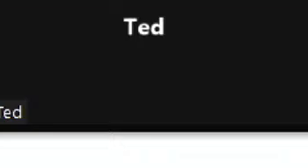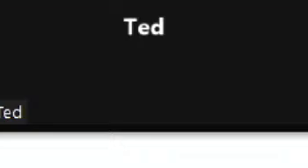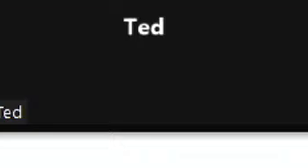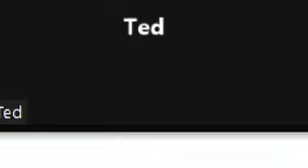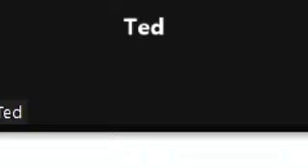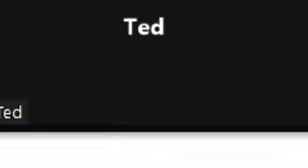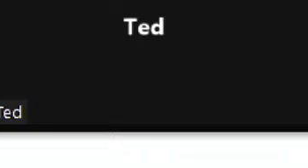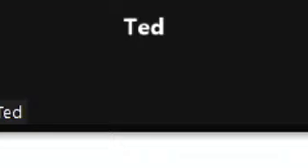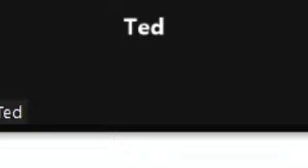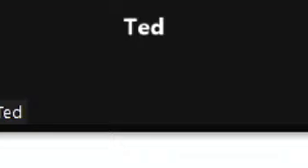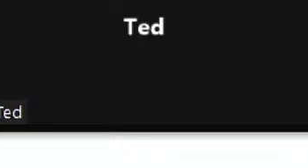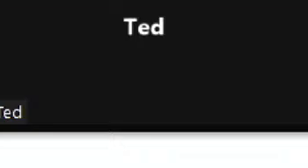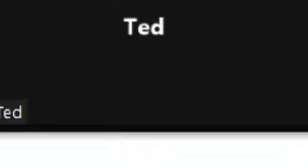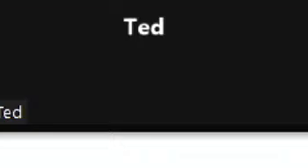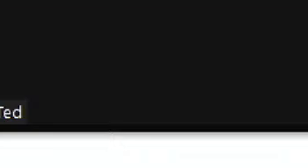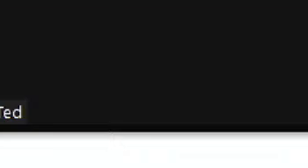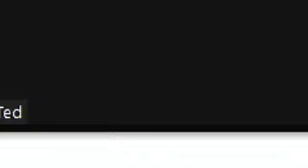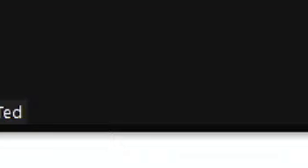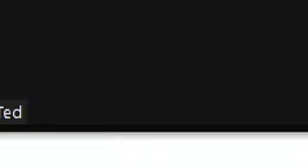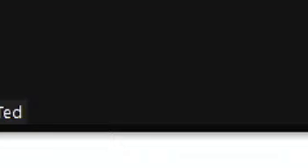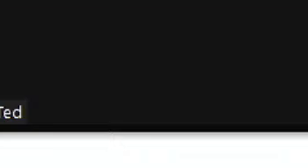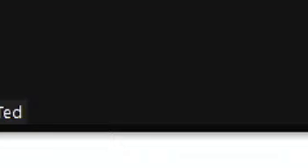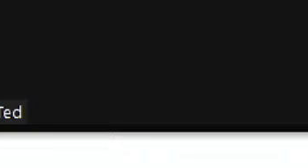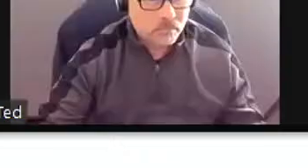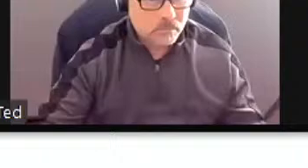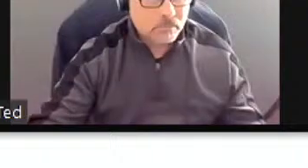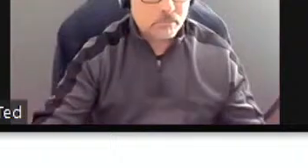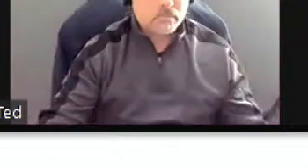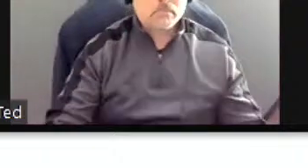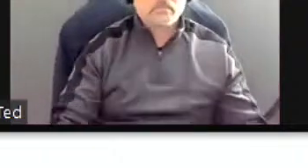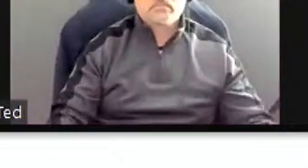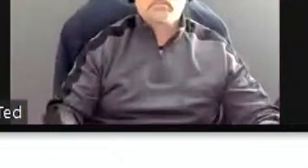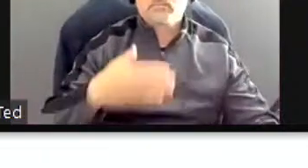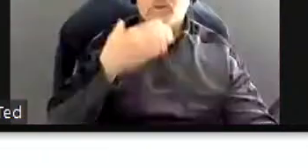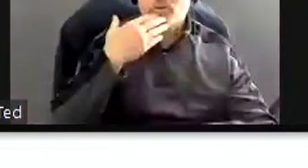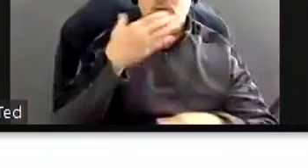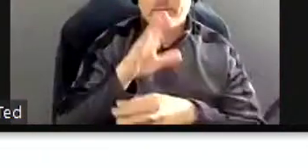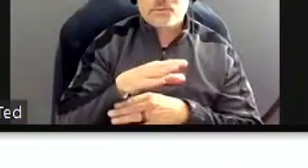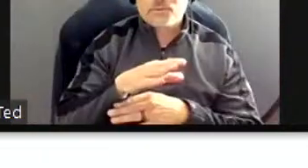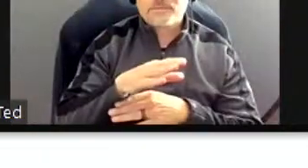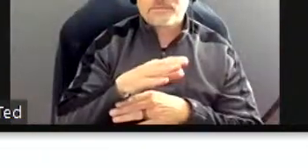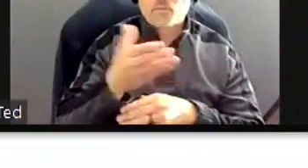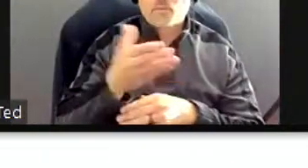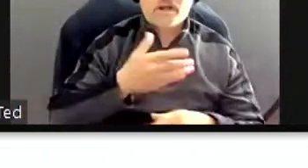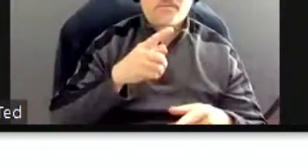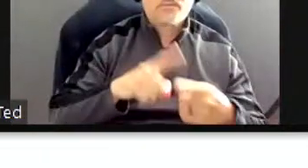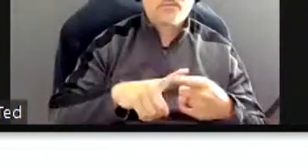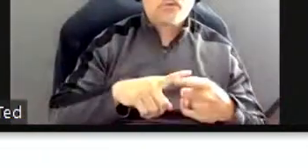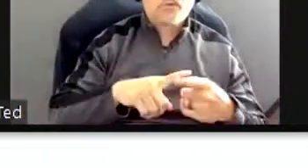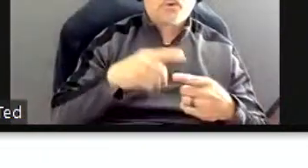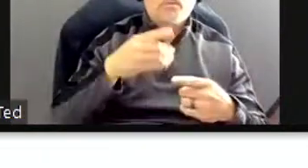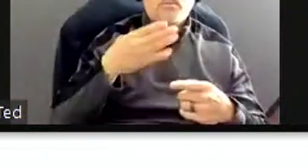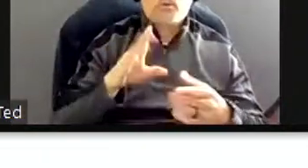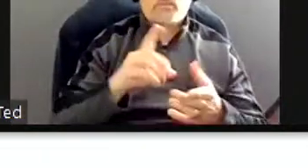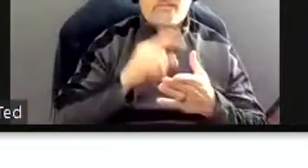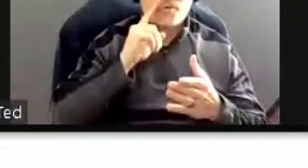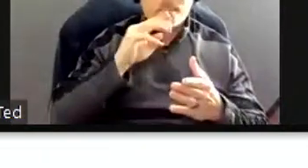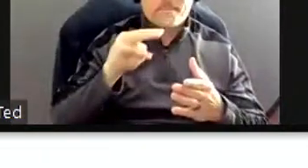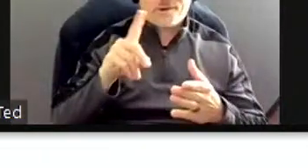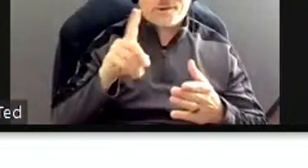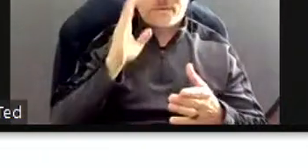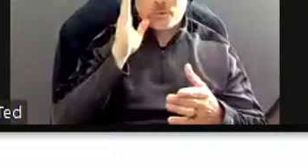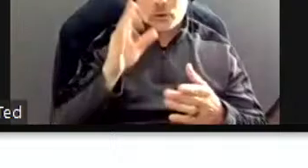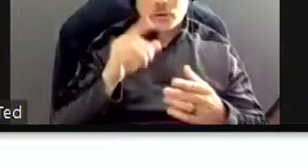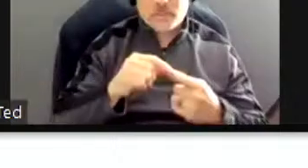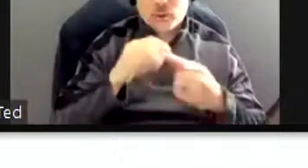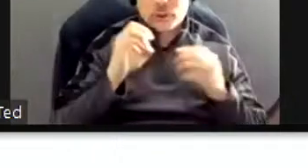All right. Good afternoon, everyone. Welcome to Blueprint for Maryland's Future Special Education Work Group meeting number